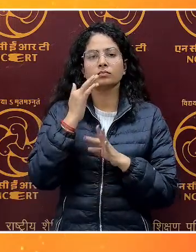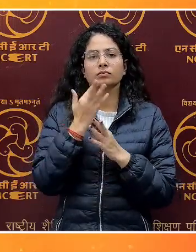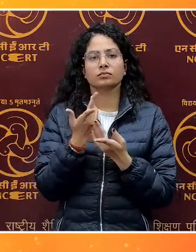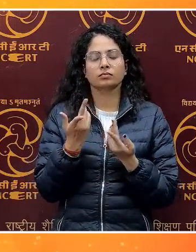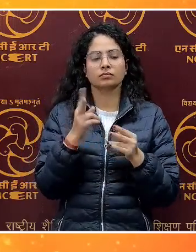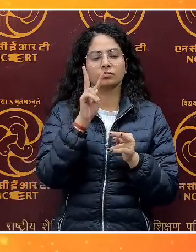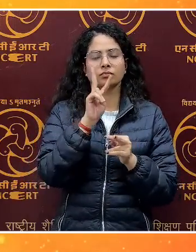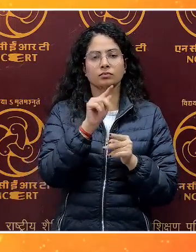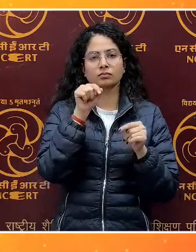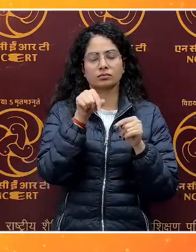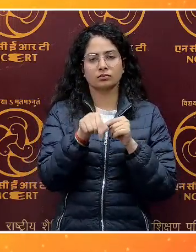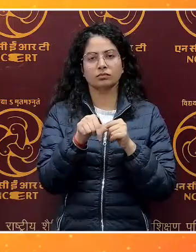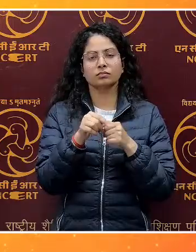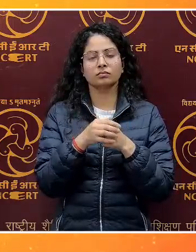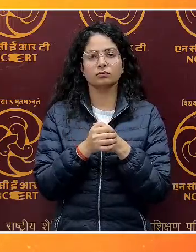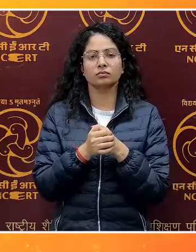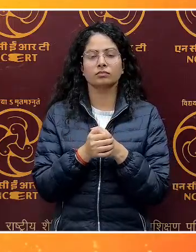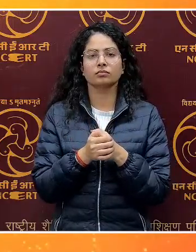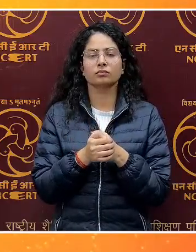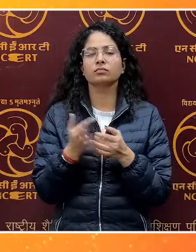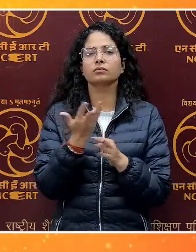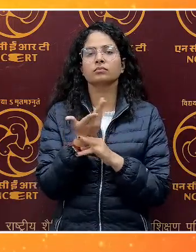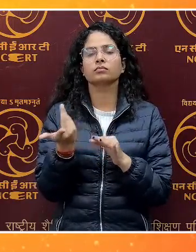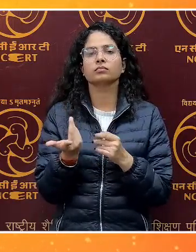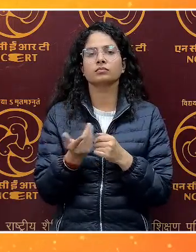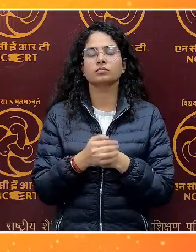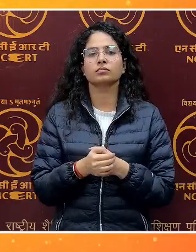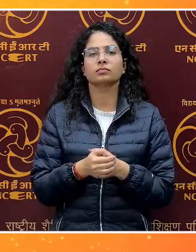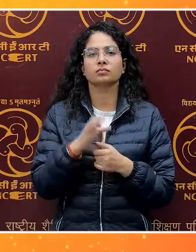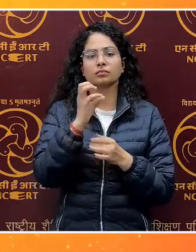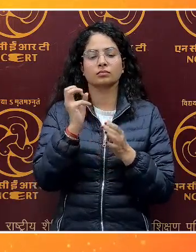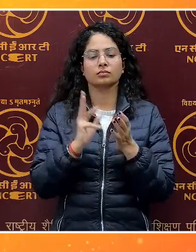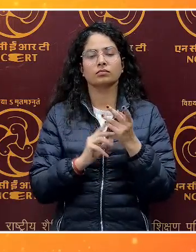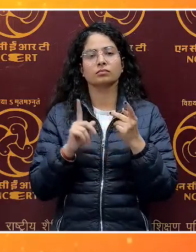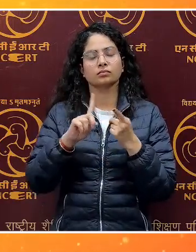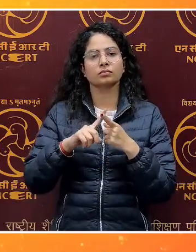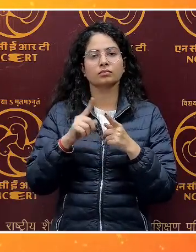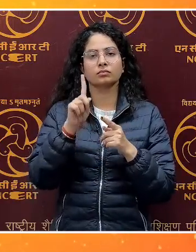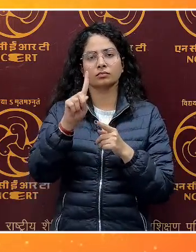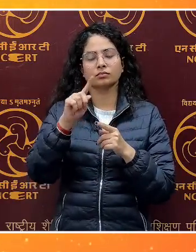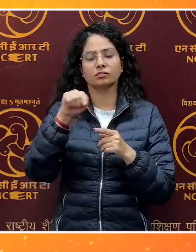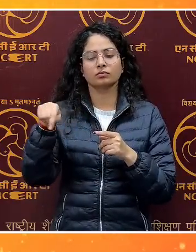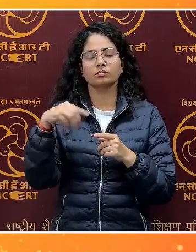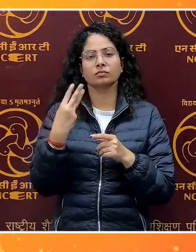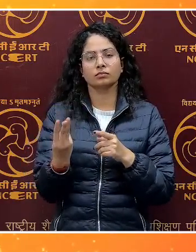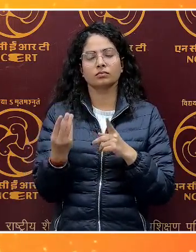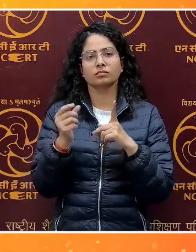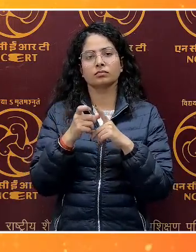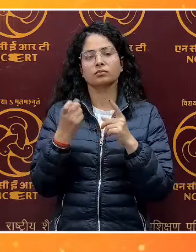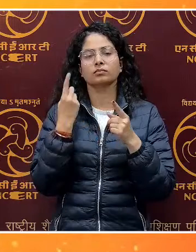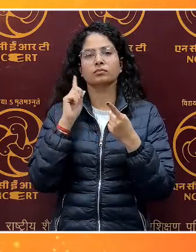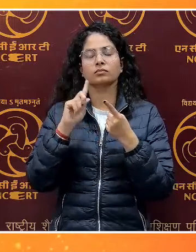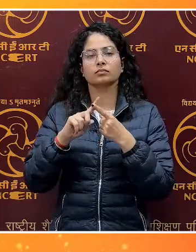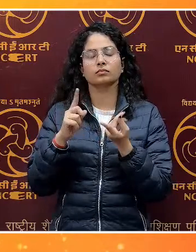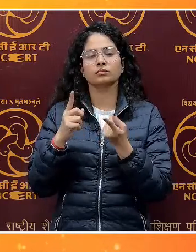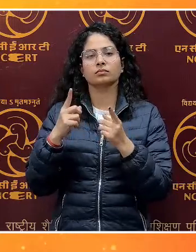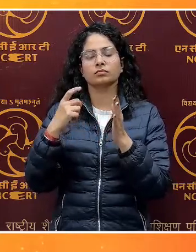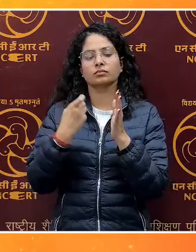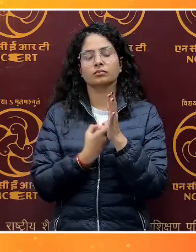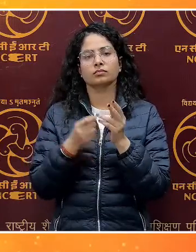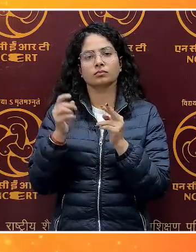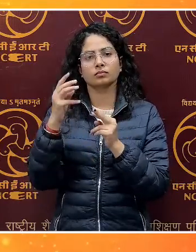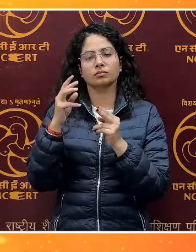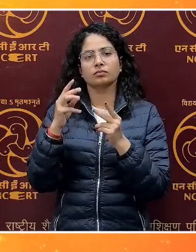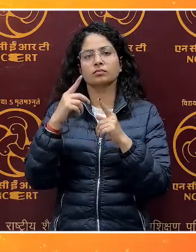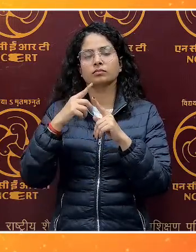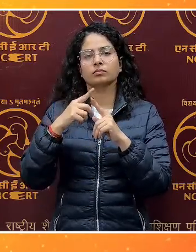volume of the vessel is what? It is conical in shape. So, 1/3 pi r square h is the volume of a cone.